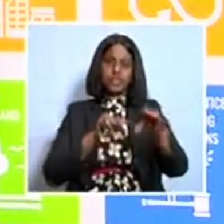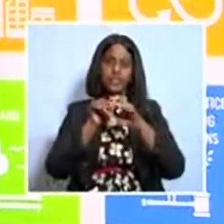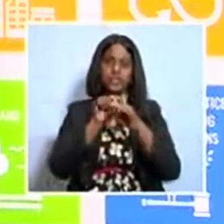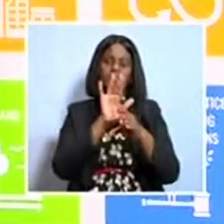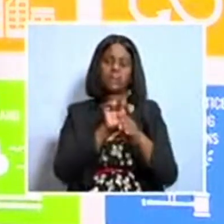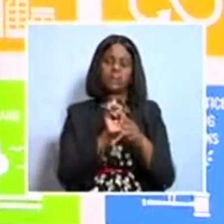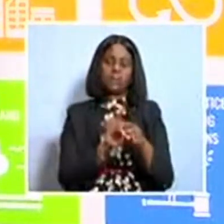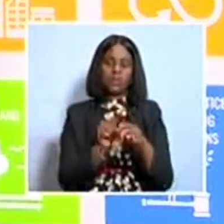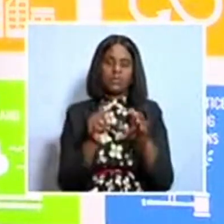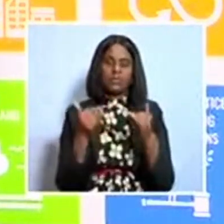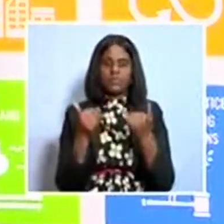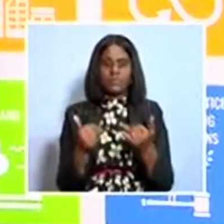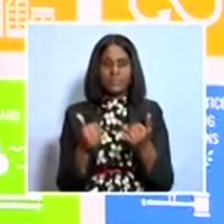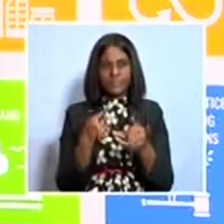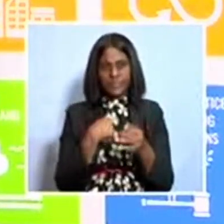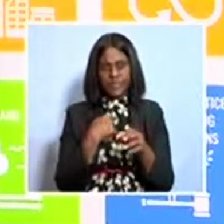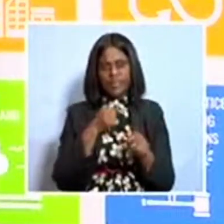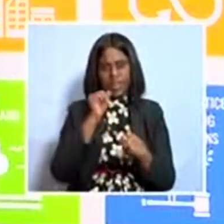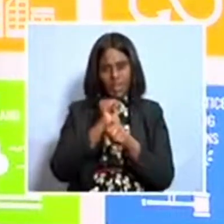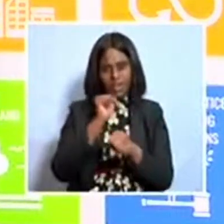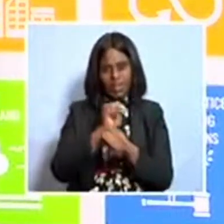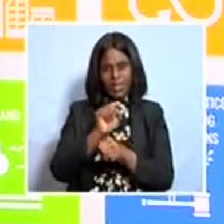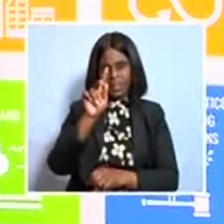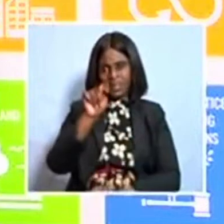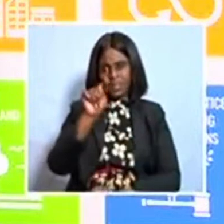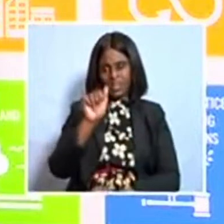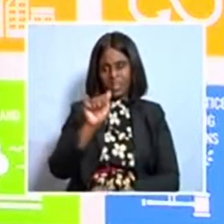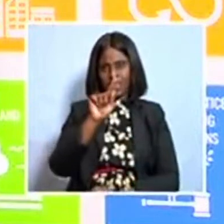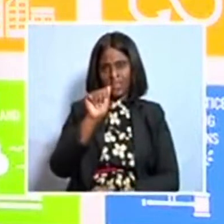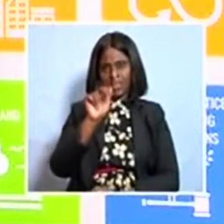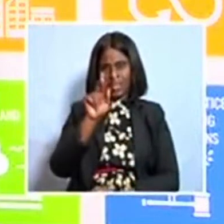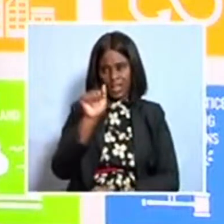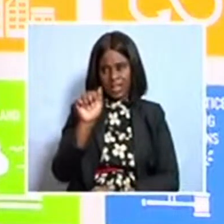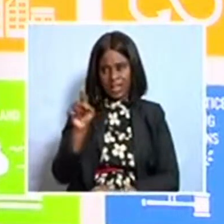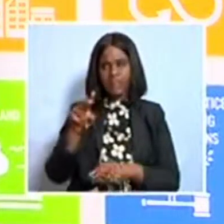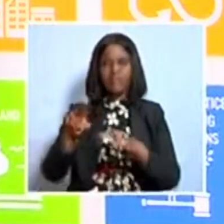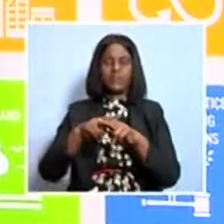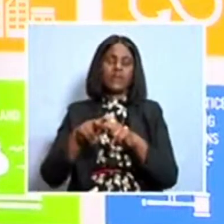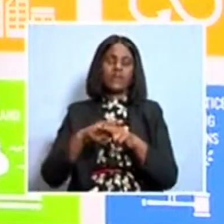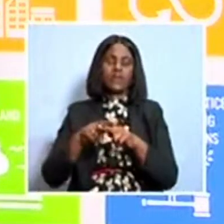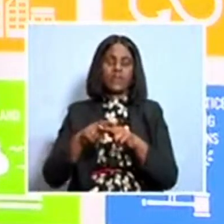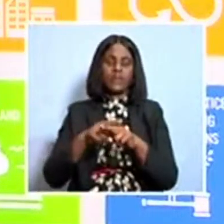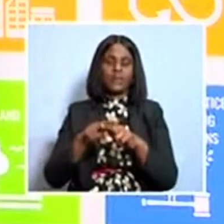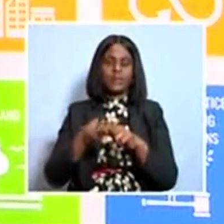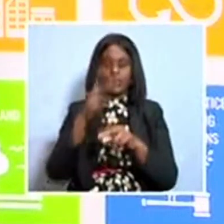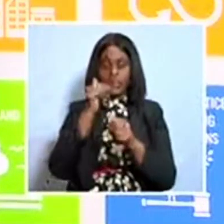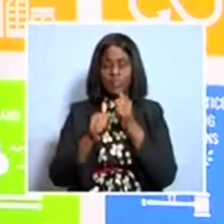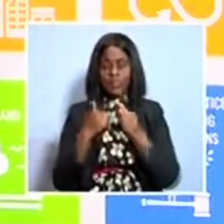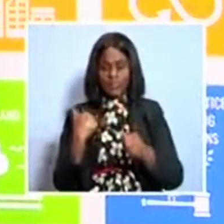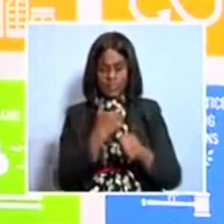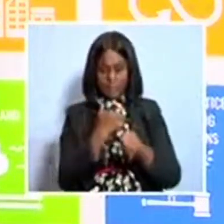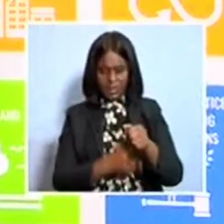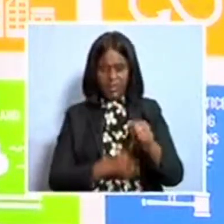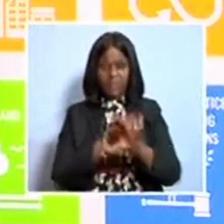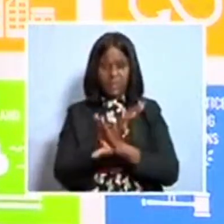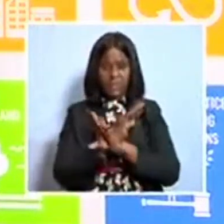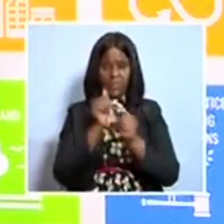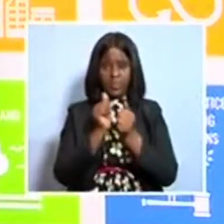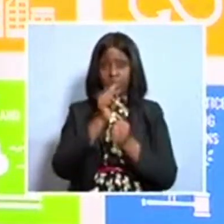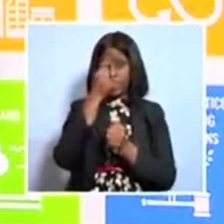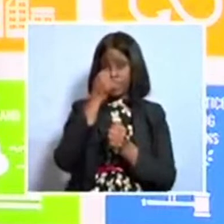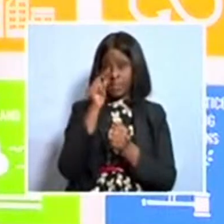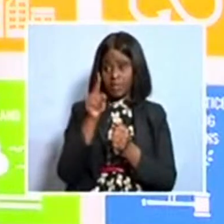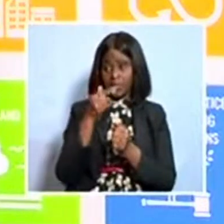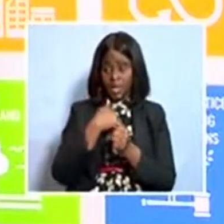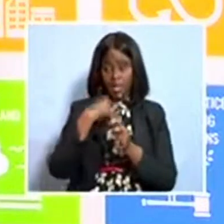now, I'm working on the Tazara Railway. Tazara Railway, because China, Zambia, and Tanzania